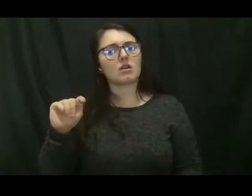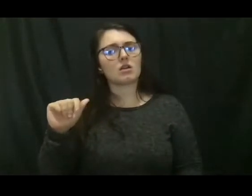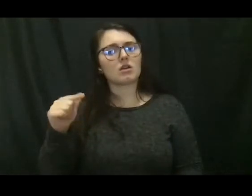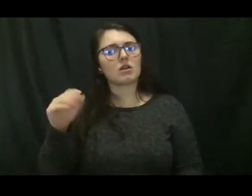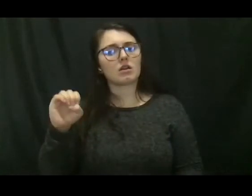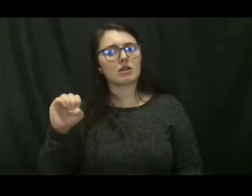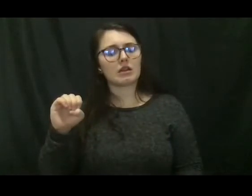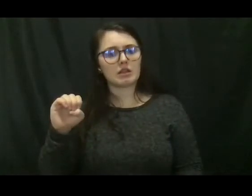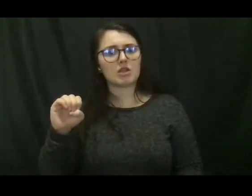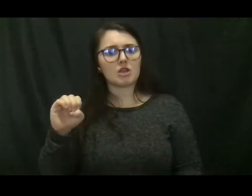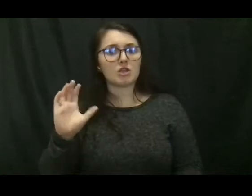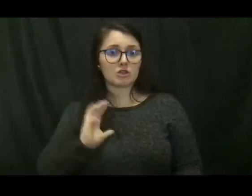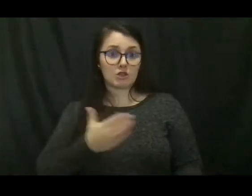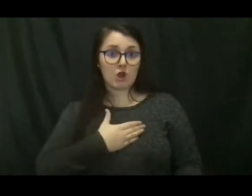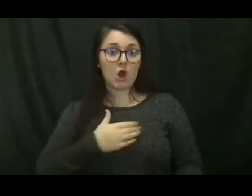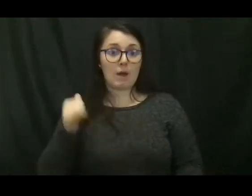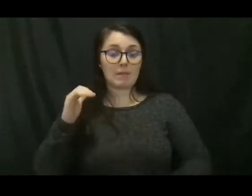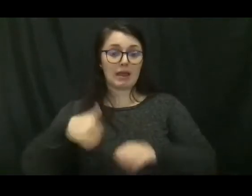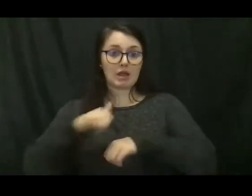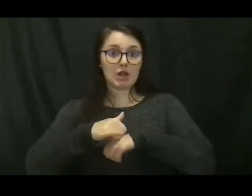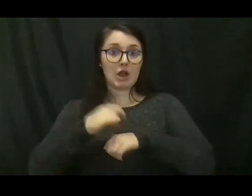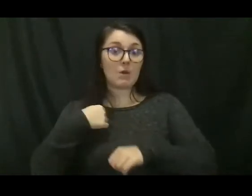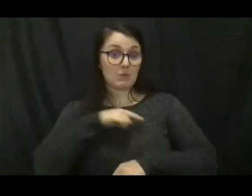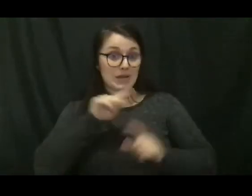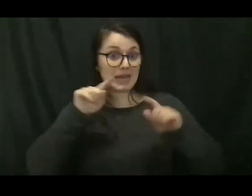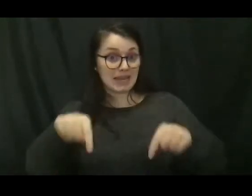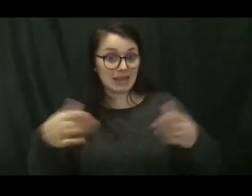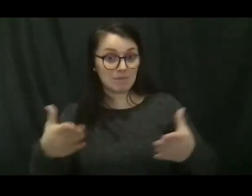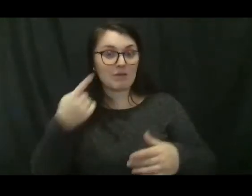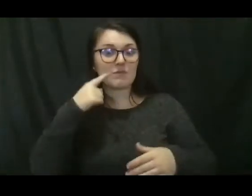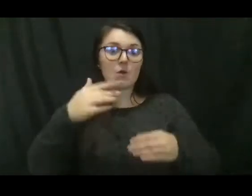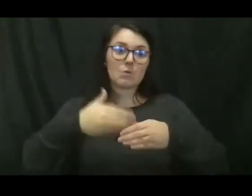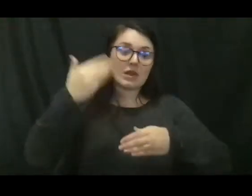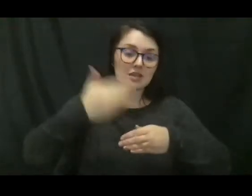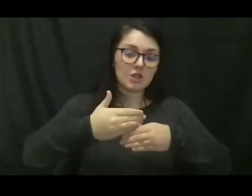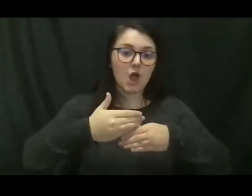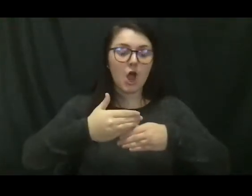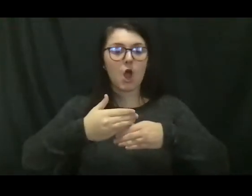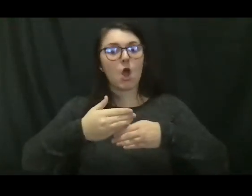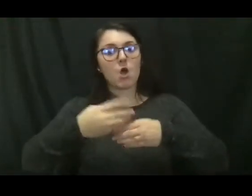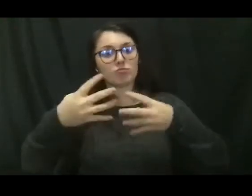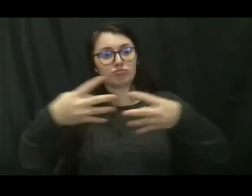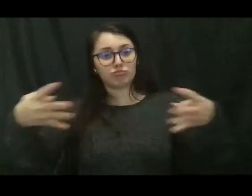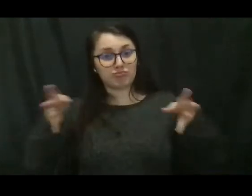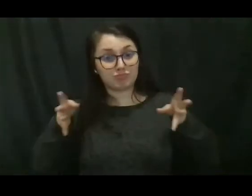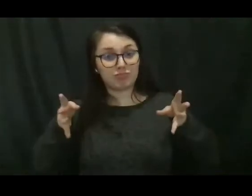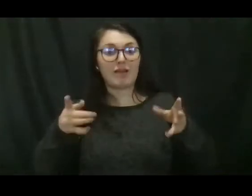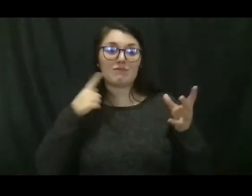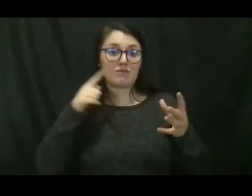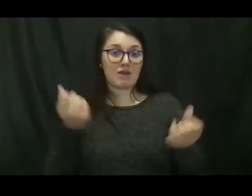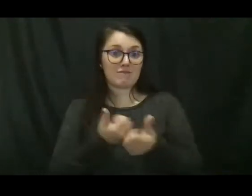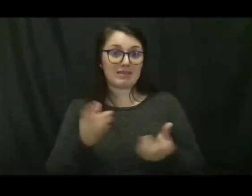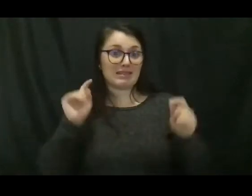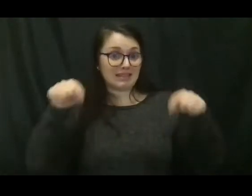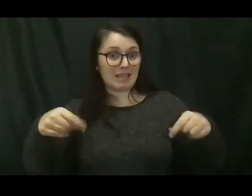doors. So, and we tried to find, look at, there's all the bathroom fixtures. I don't know if you guys can see this, but I got to show you. Showing you